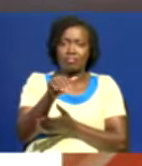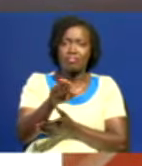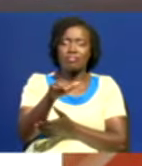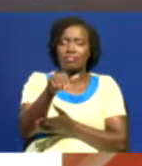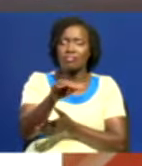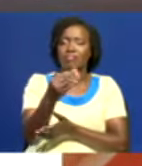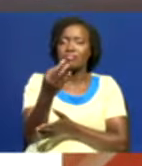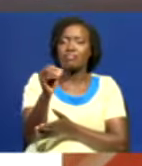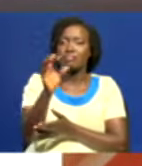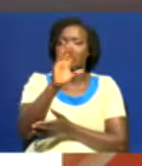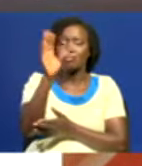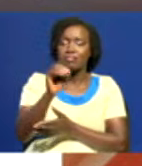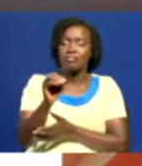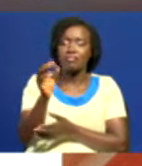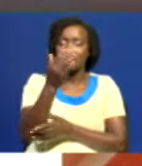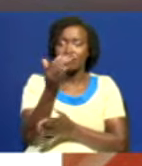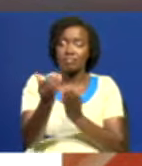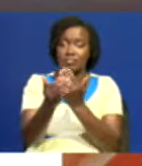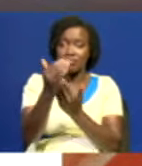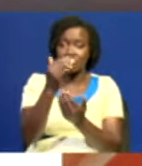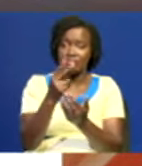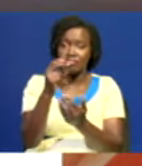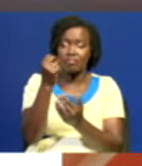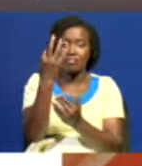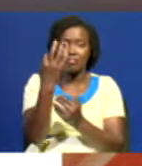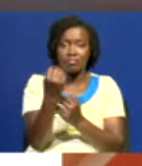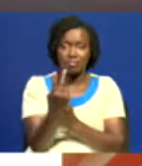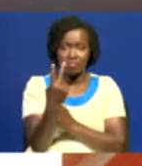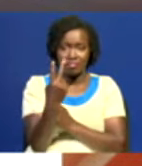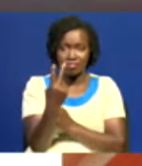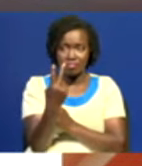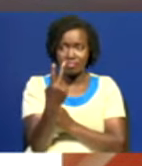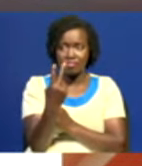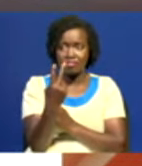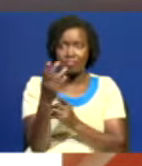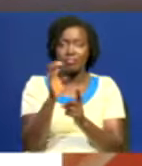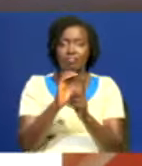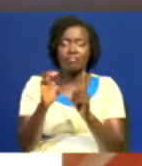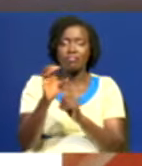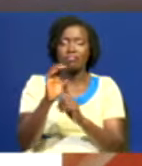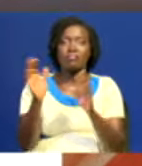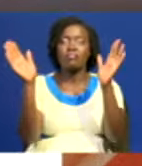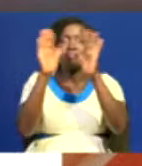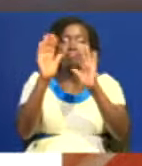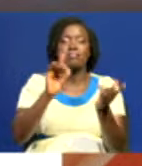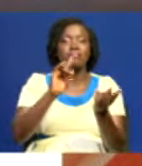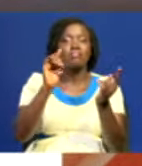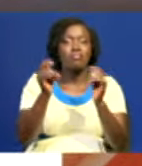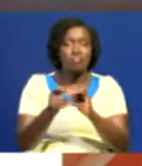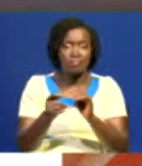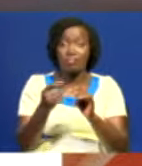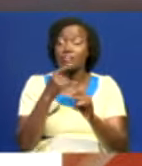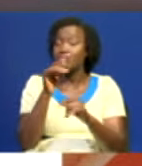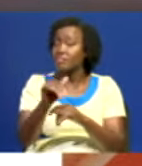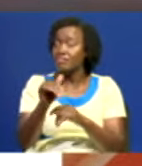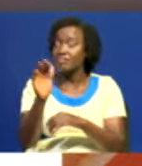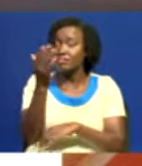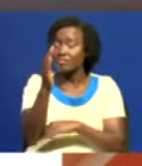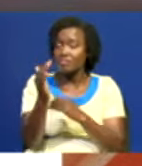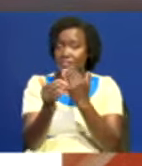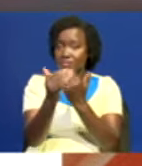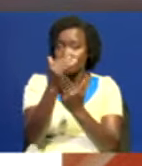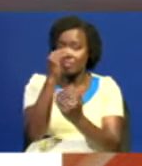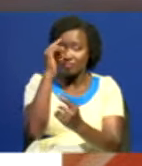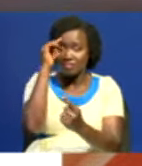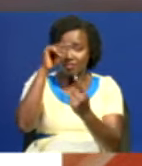tree cover target by the year 2032. Environment, Climate Change and Forestry Cabinet Secretary Soipan Tuya says the tree cover target